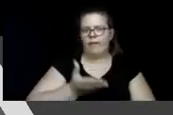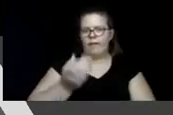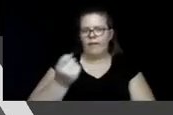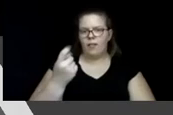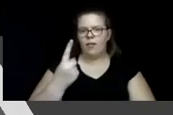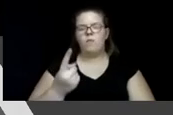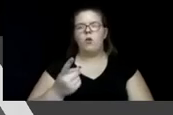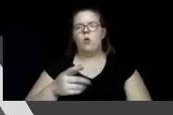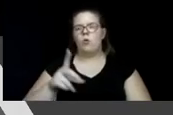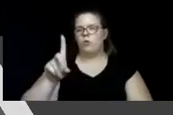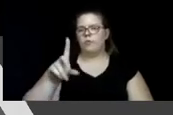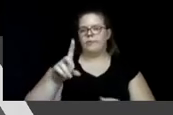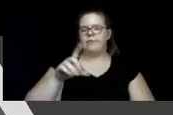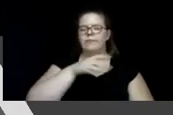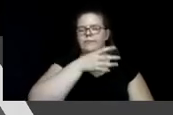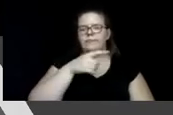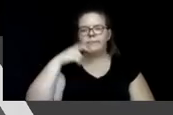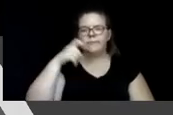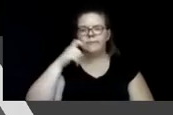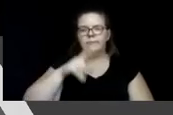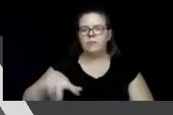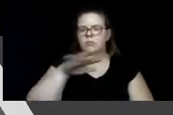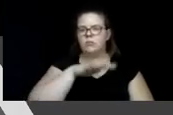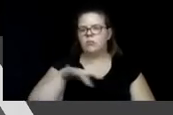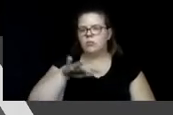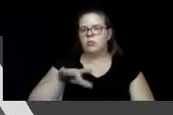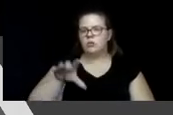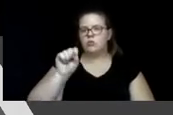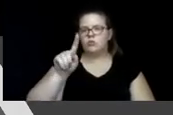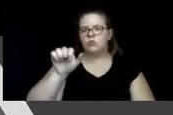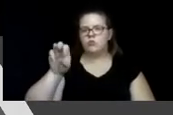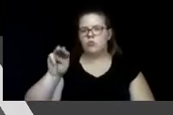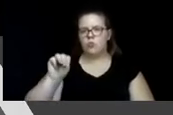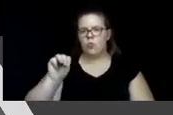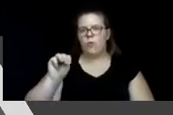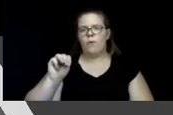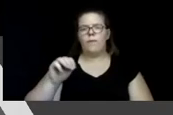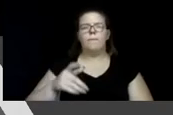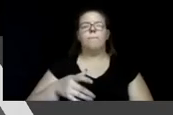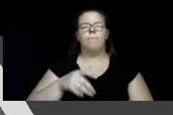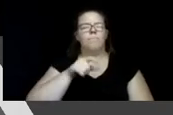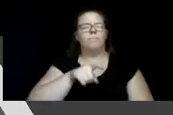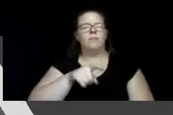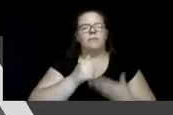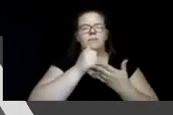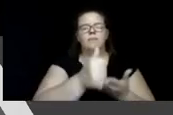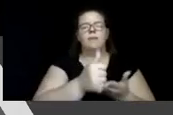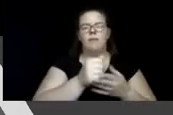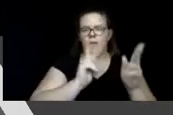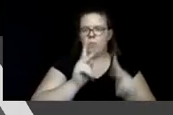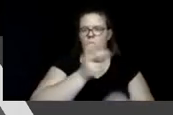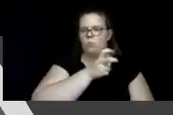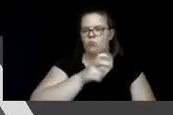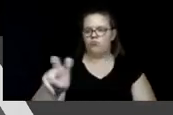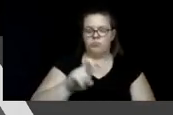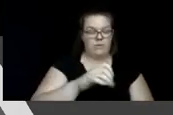era, that transitional case management helps somebody transition from the military into